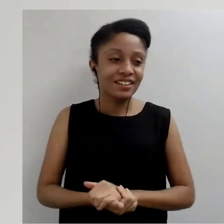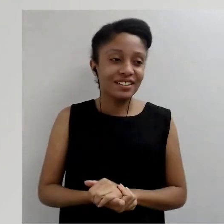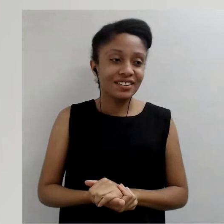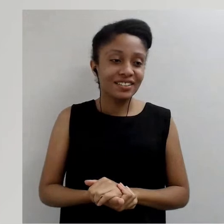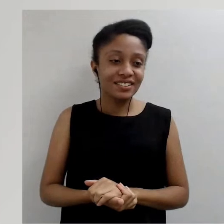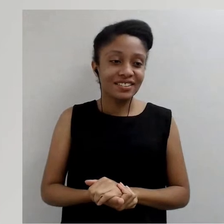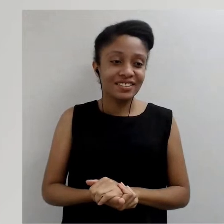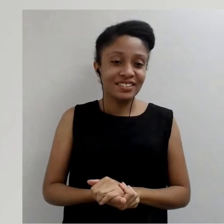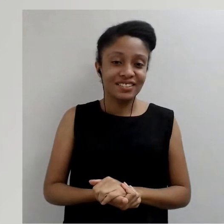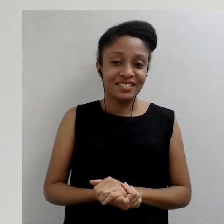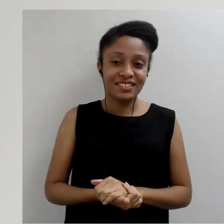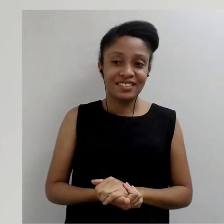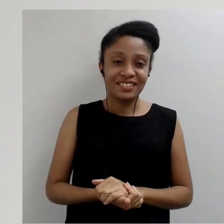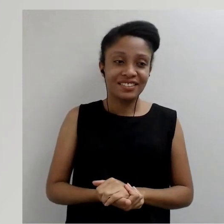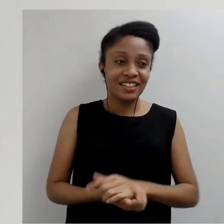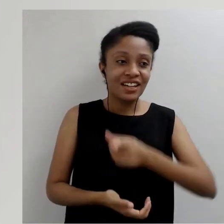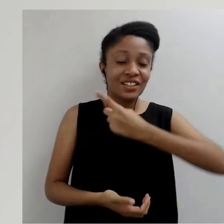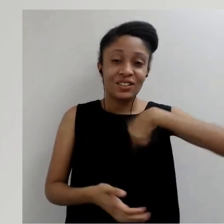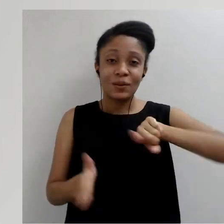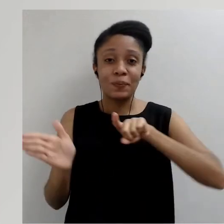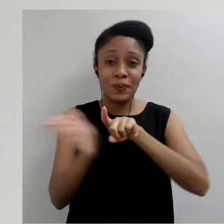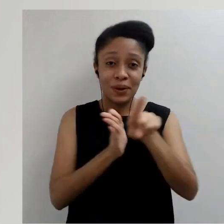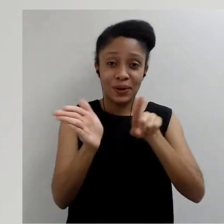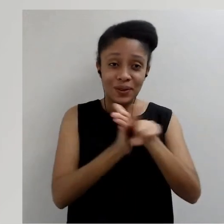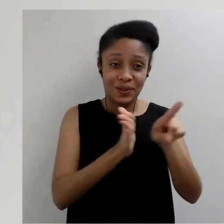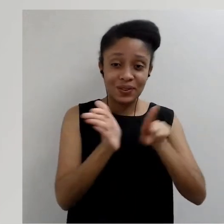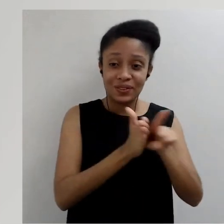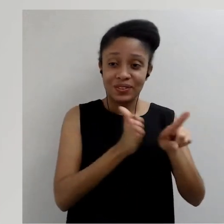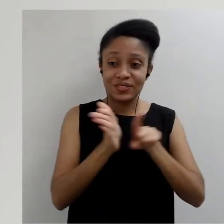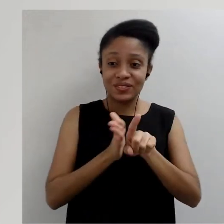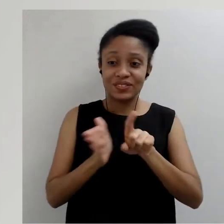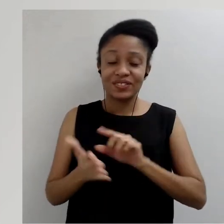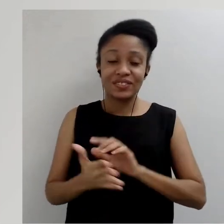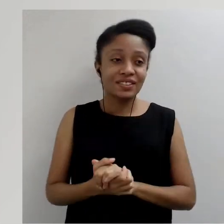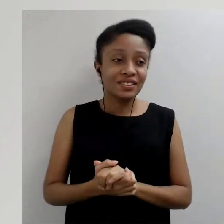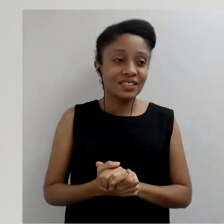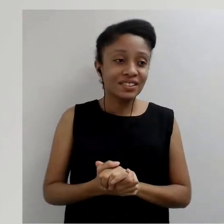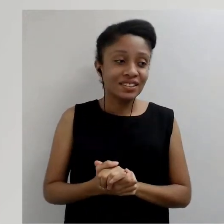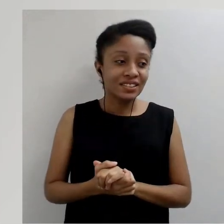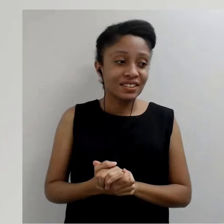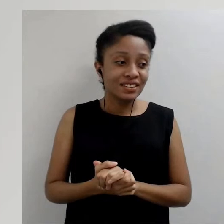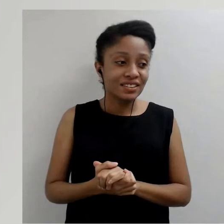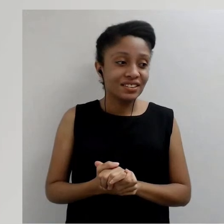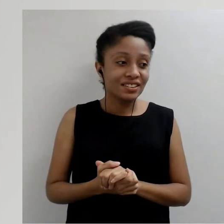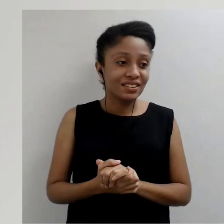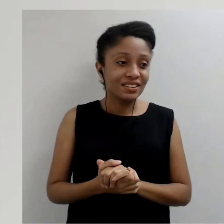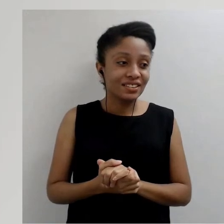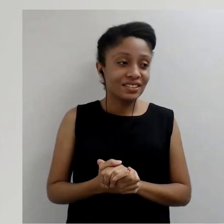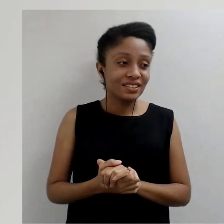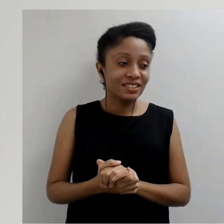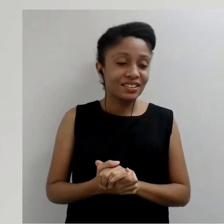you. Now we will start with the questions. Cristhine,